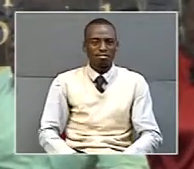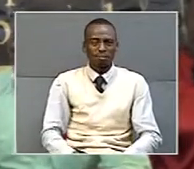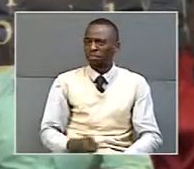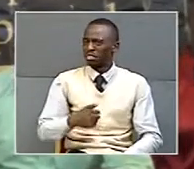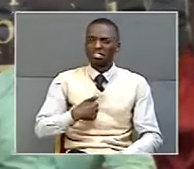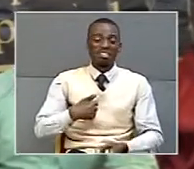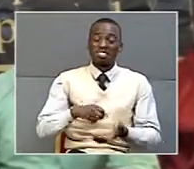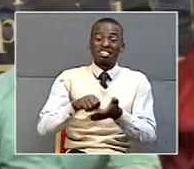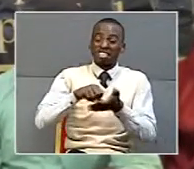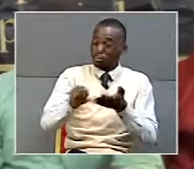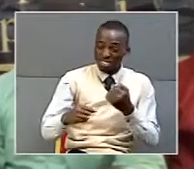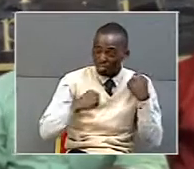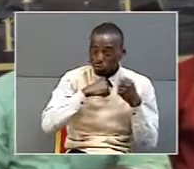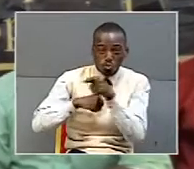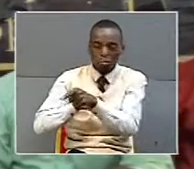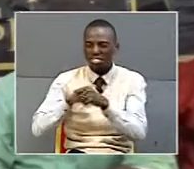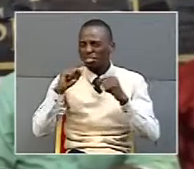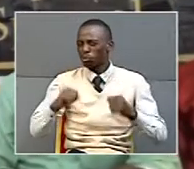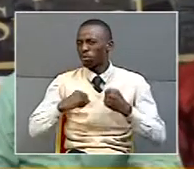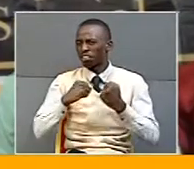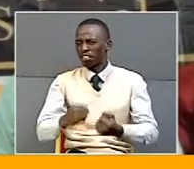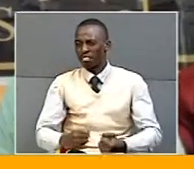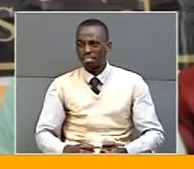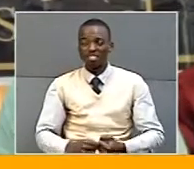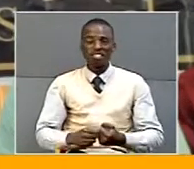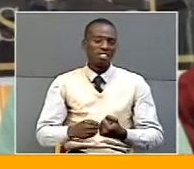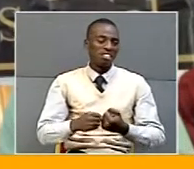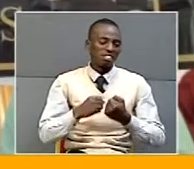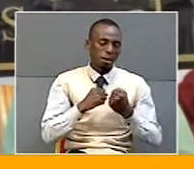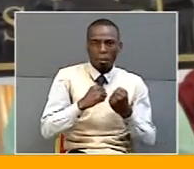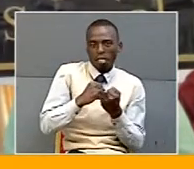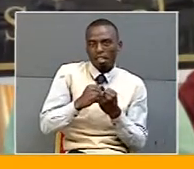Zisobola kusasula mulwanyi ne mulwana. Nezida mukwetena.